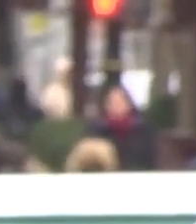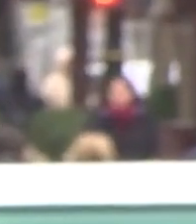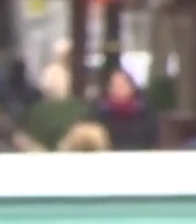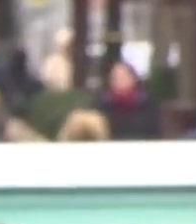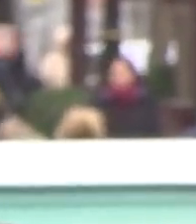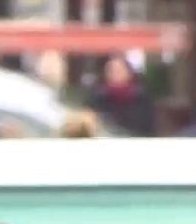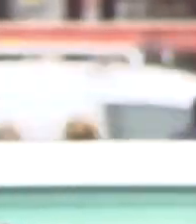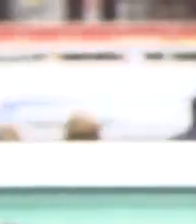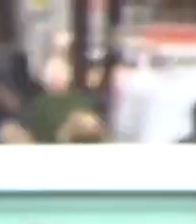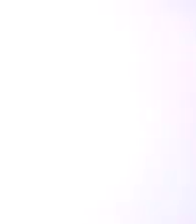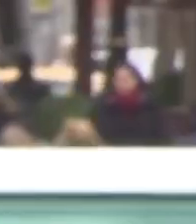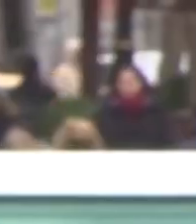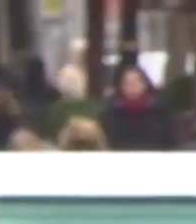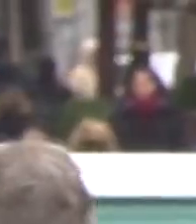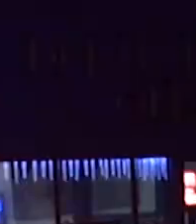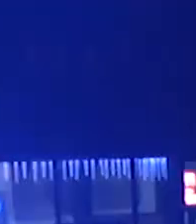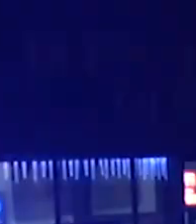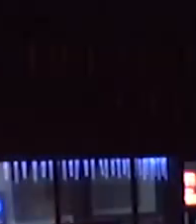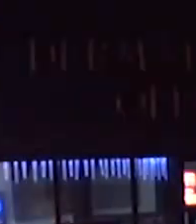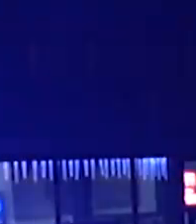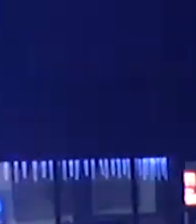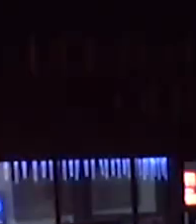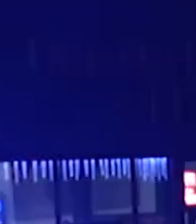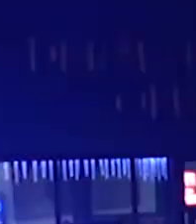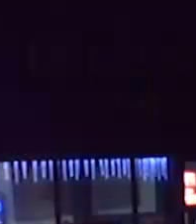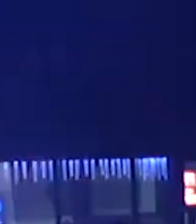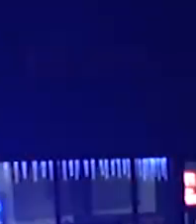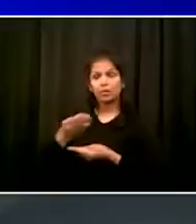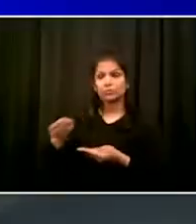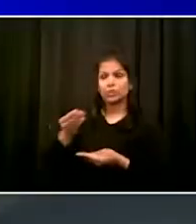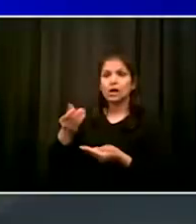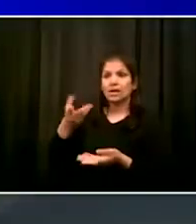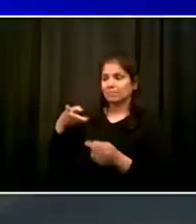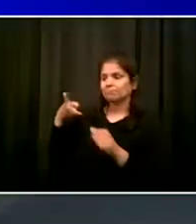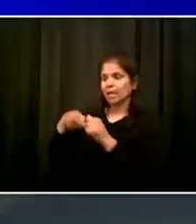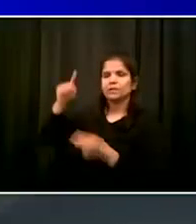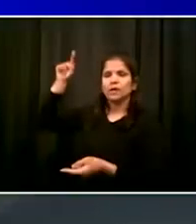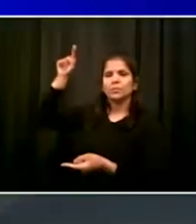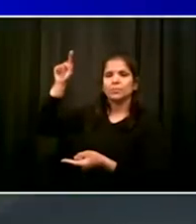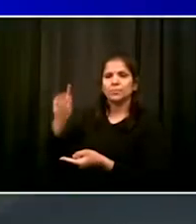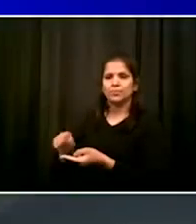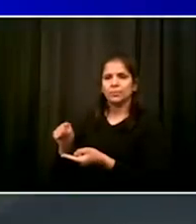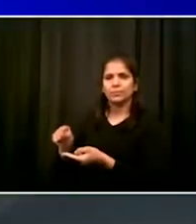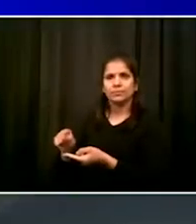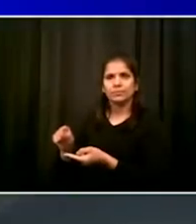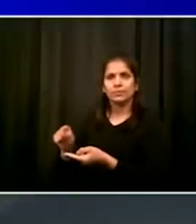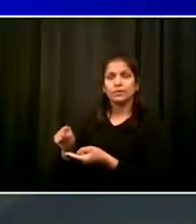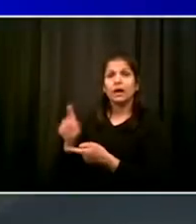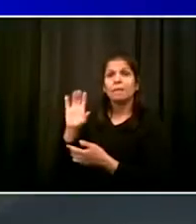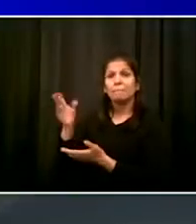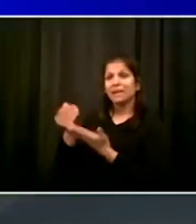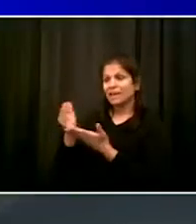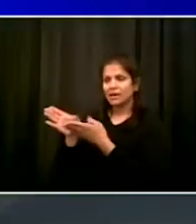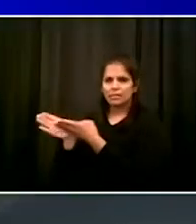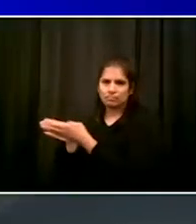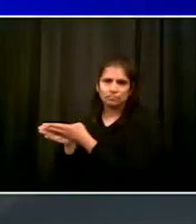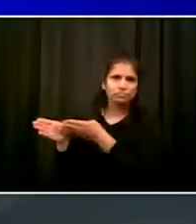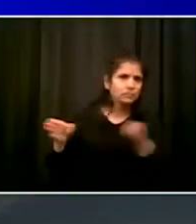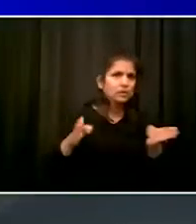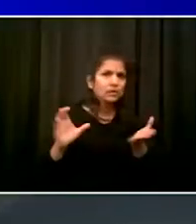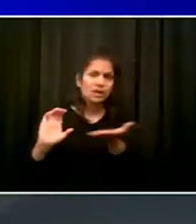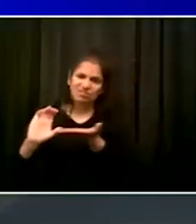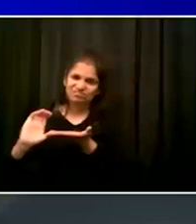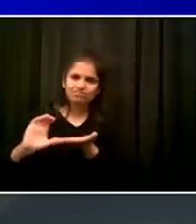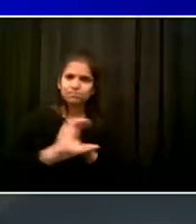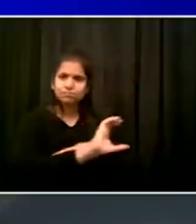NYPD and using it for social and youth services. We are committed to shifting resources to ensure that the